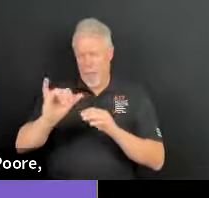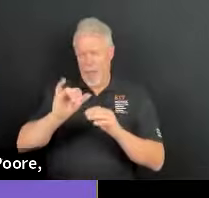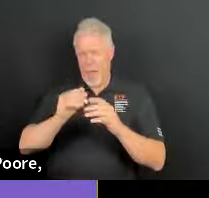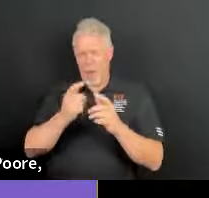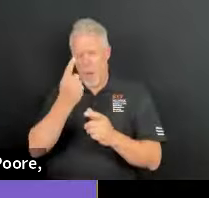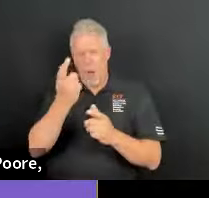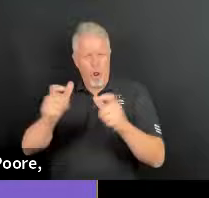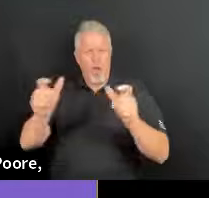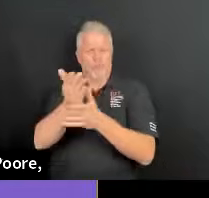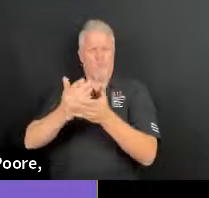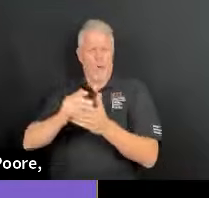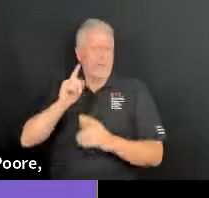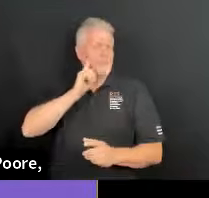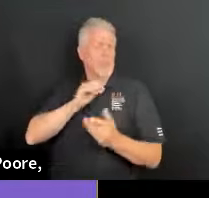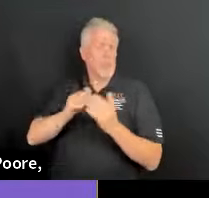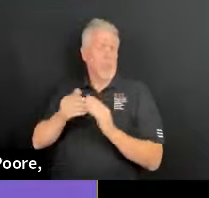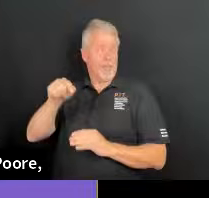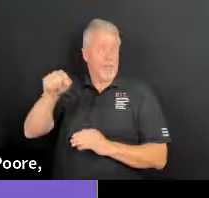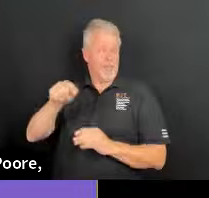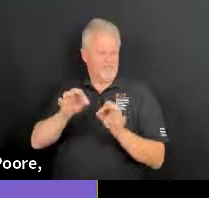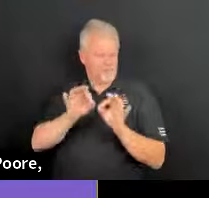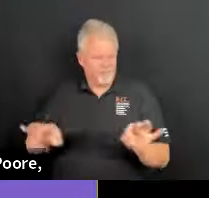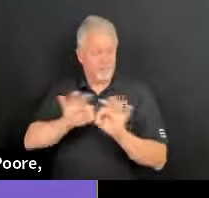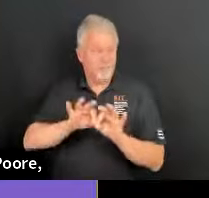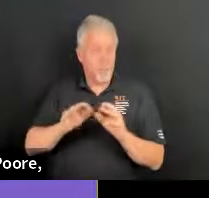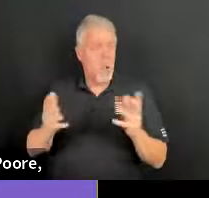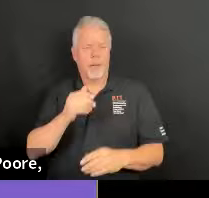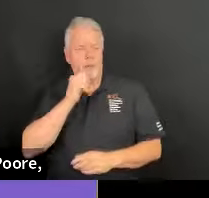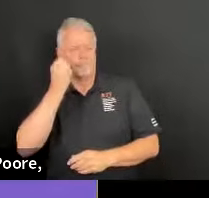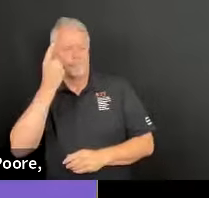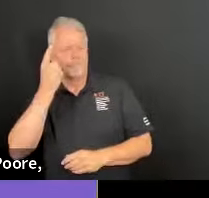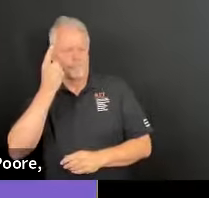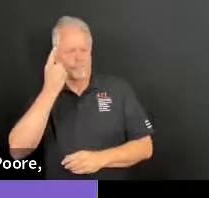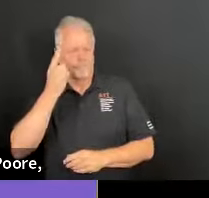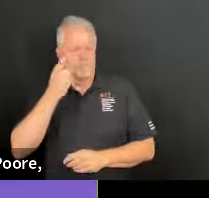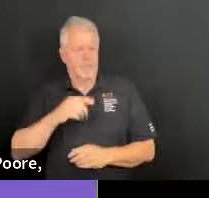that is true information. It's not misleading.